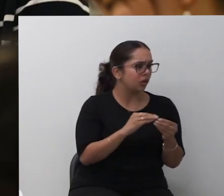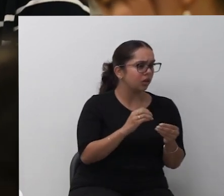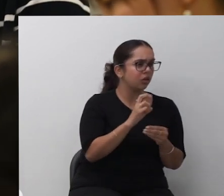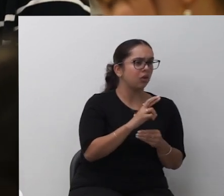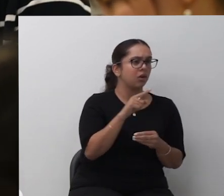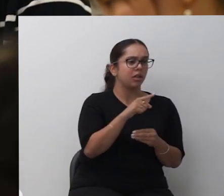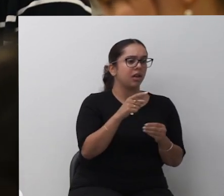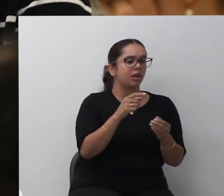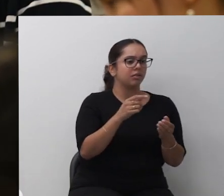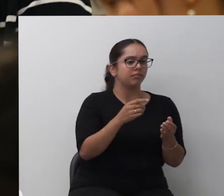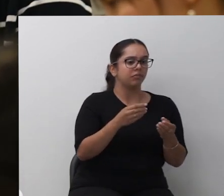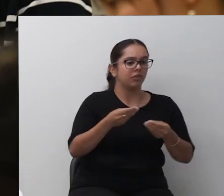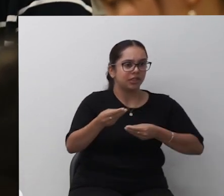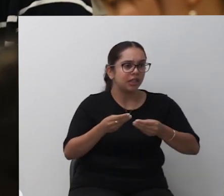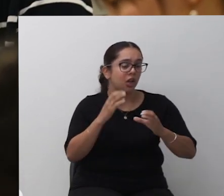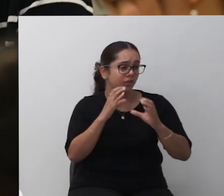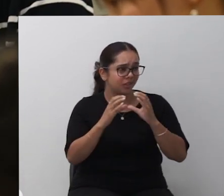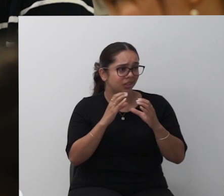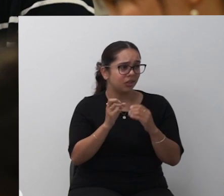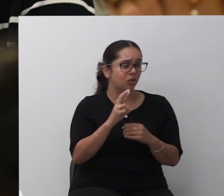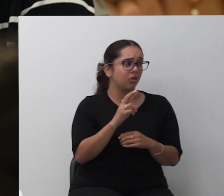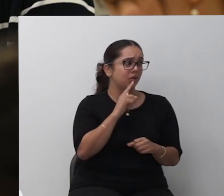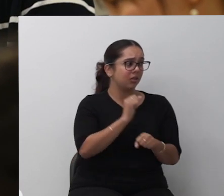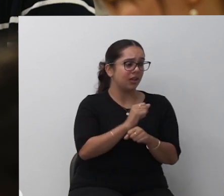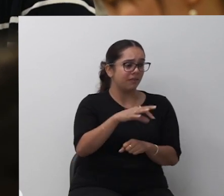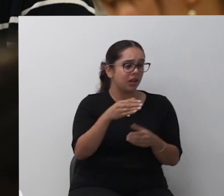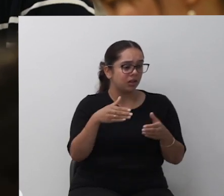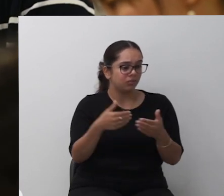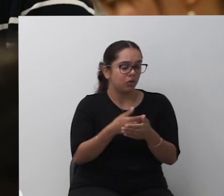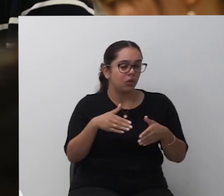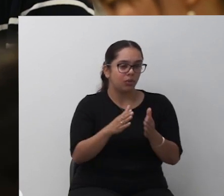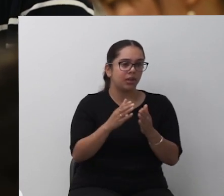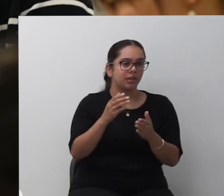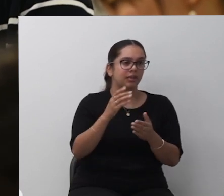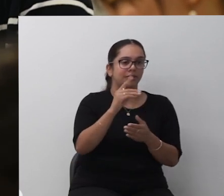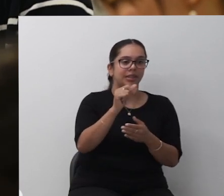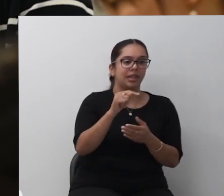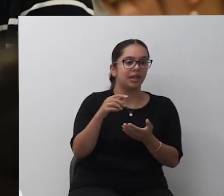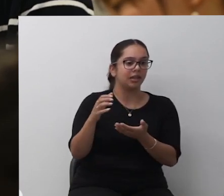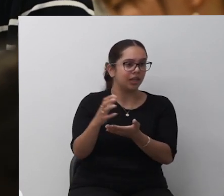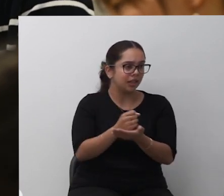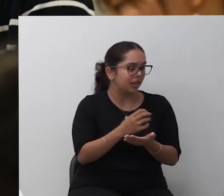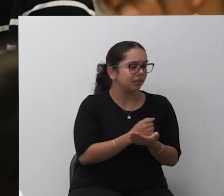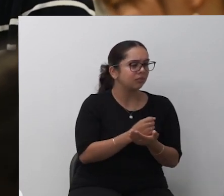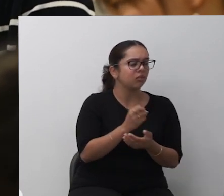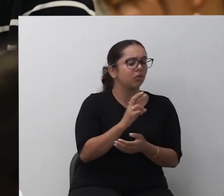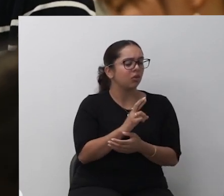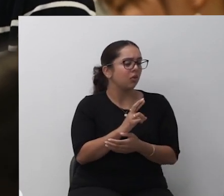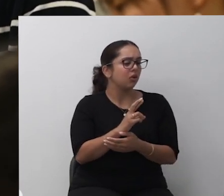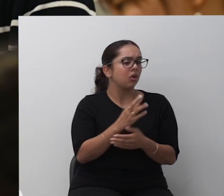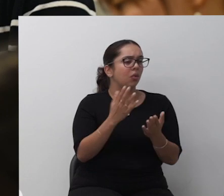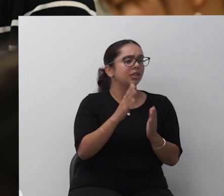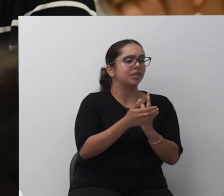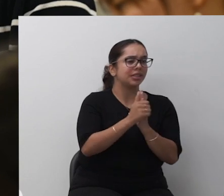just facilitating a conversation? Are they actually finding new ways to think about data collection? Are they like, what's